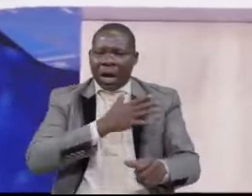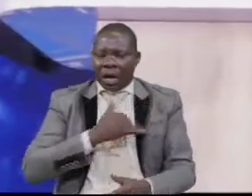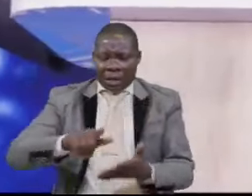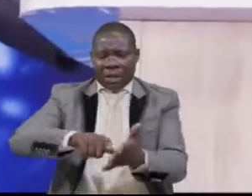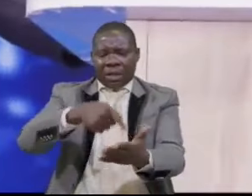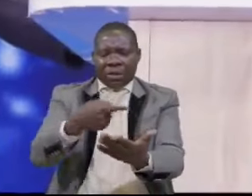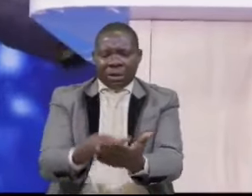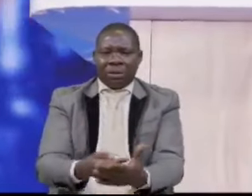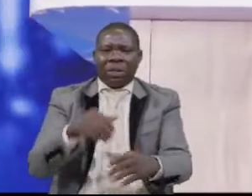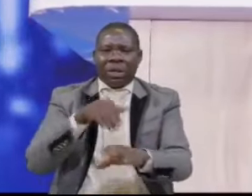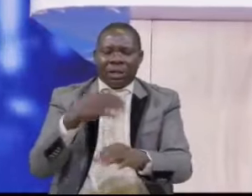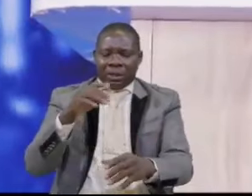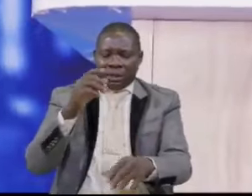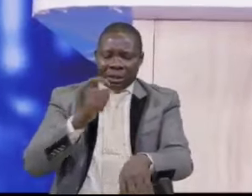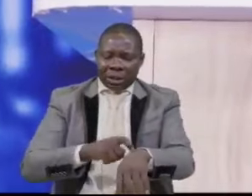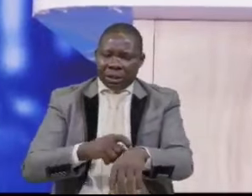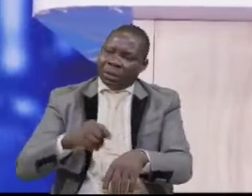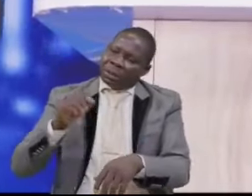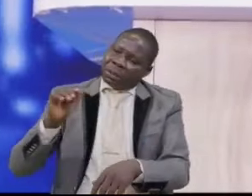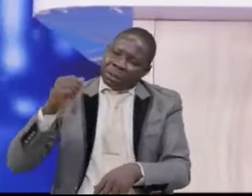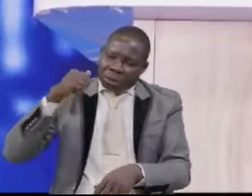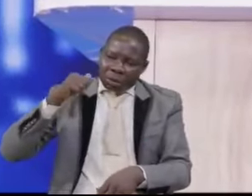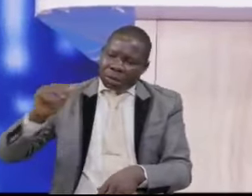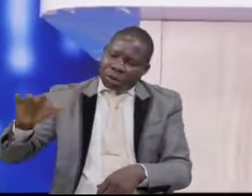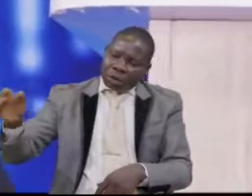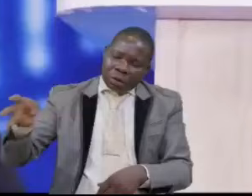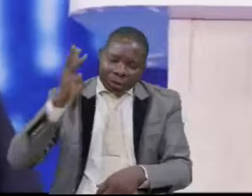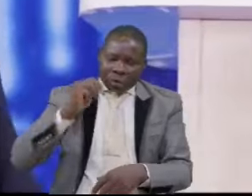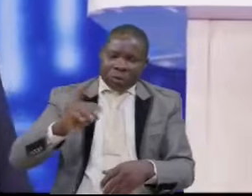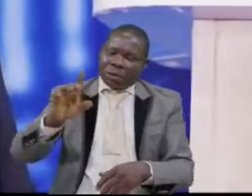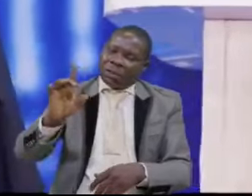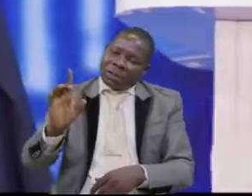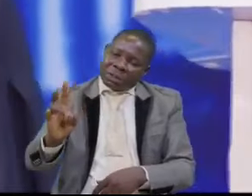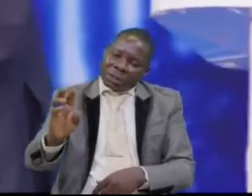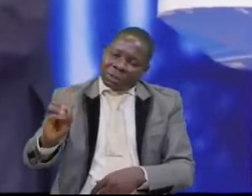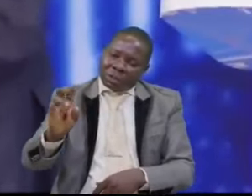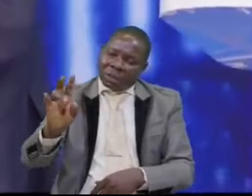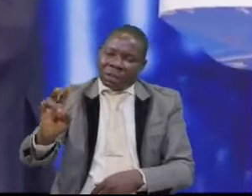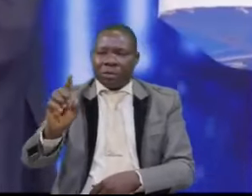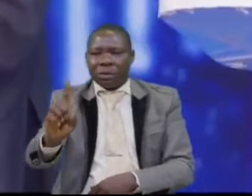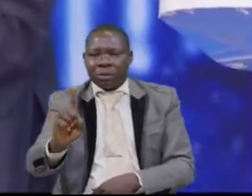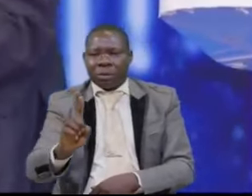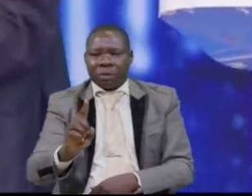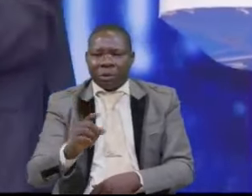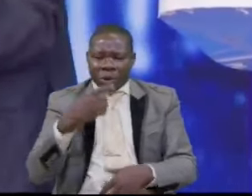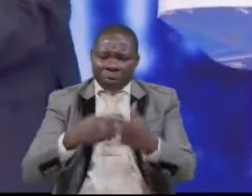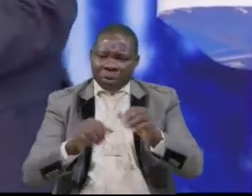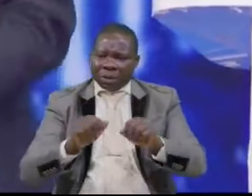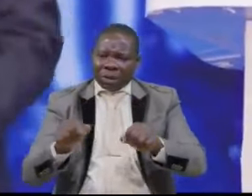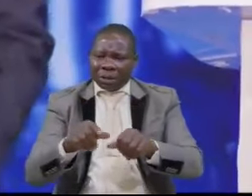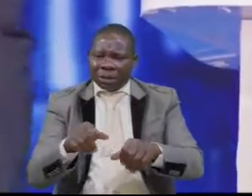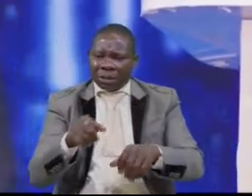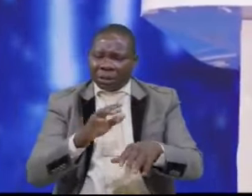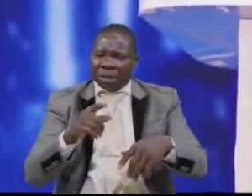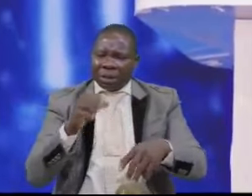was 70 71. What can't we do? If you have the principle, the idea, a fool at 40 is a fool forever,